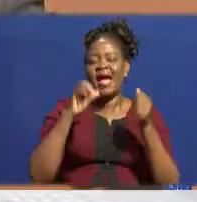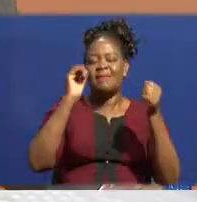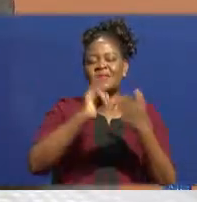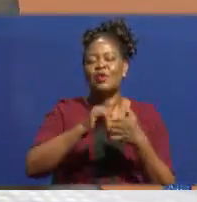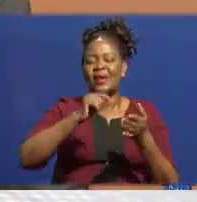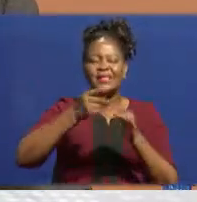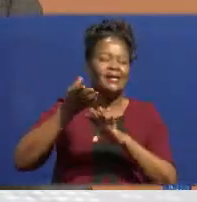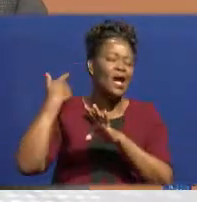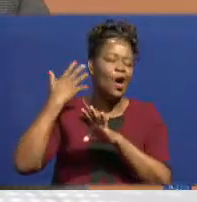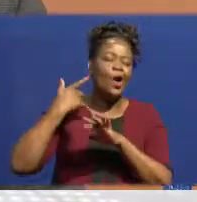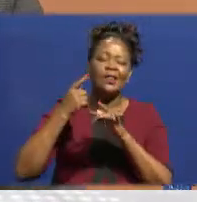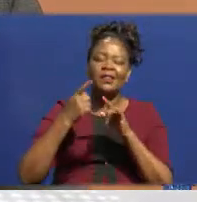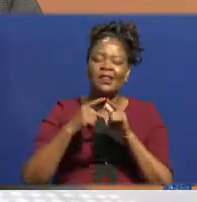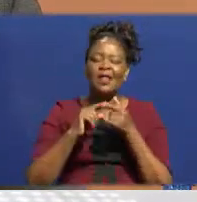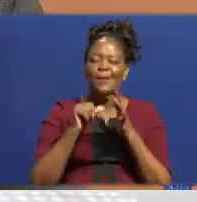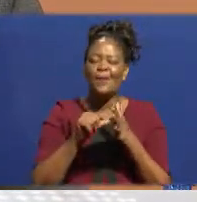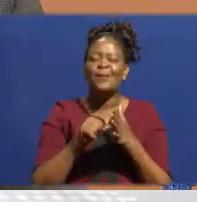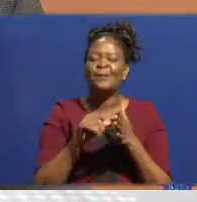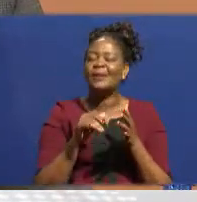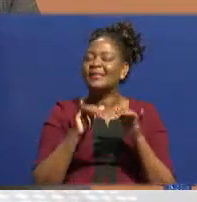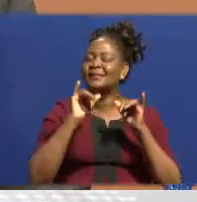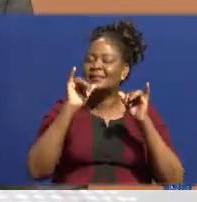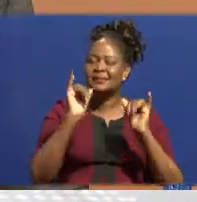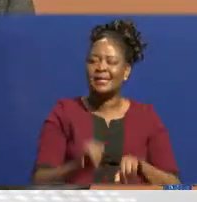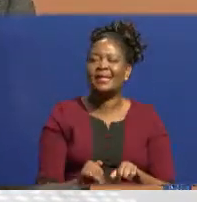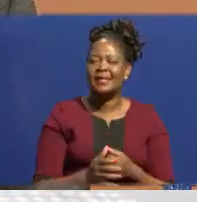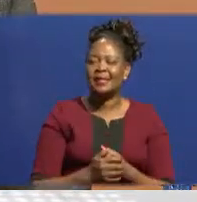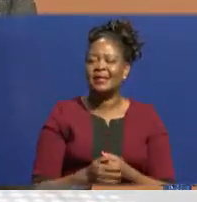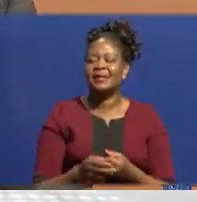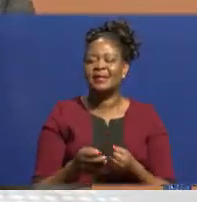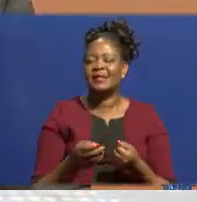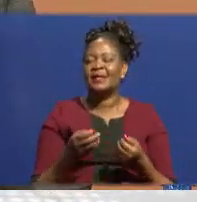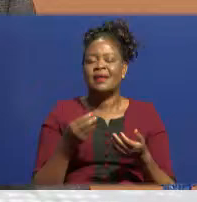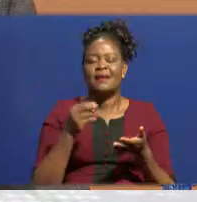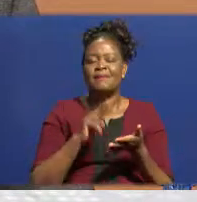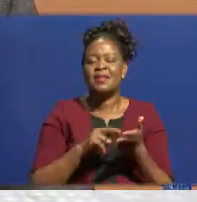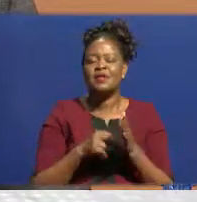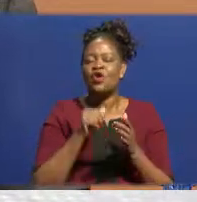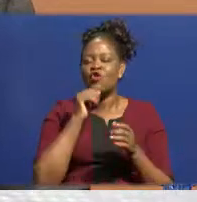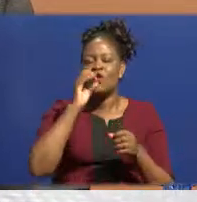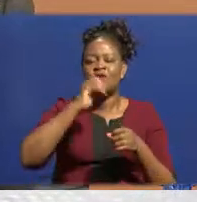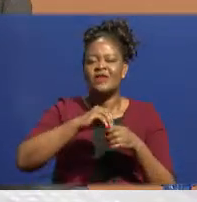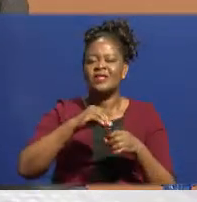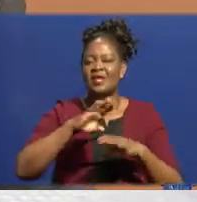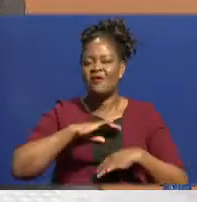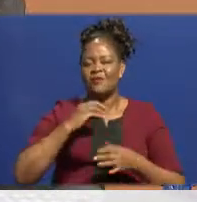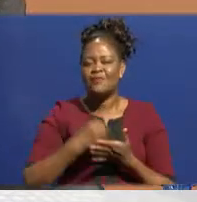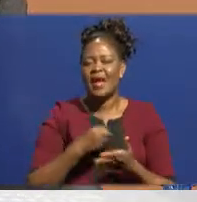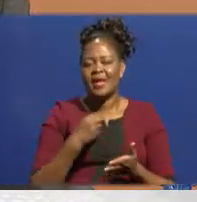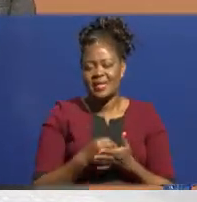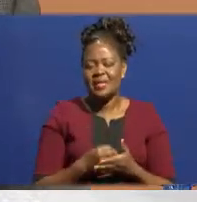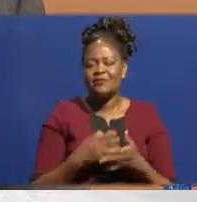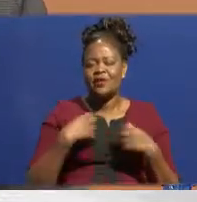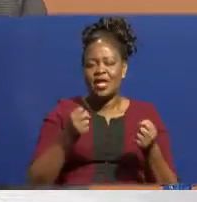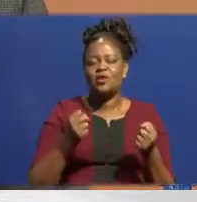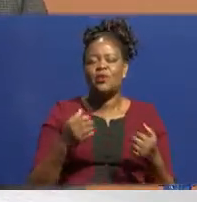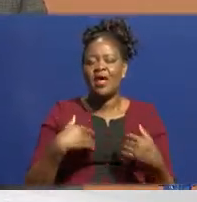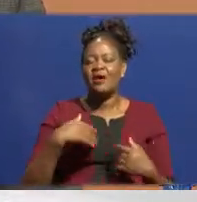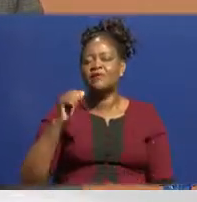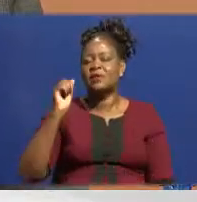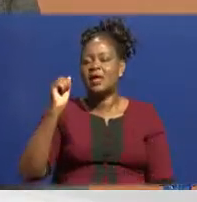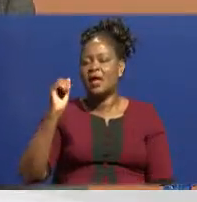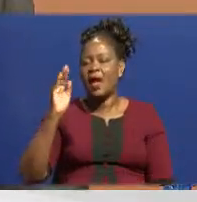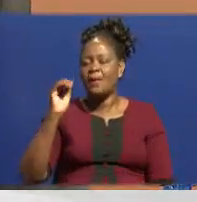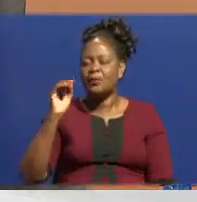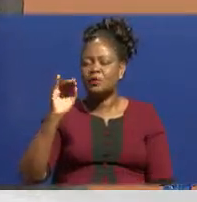that. So the problem has always been there. We are not putting enough money to help. We have the Abuja Declaration, which declared